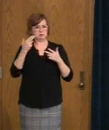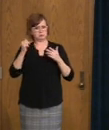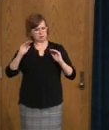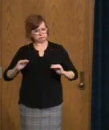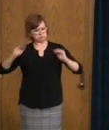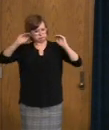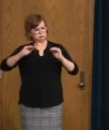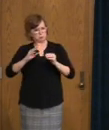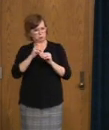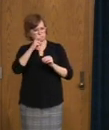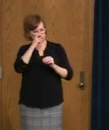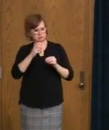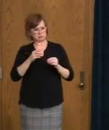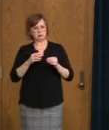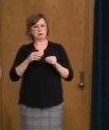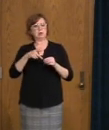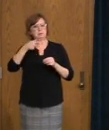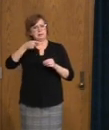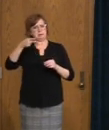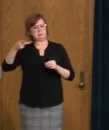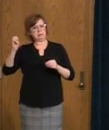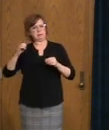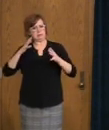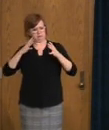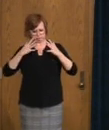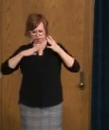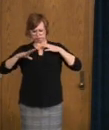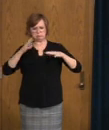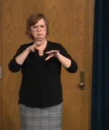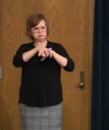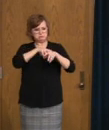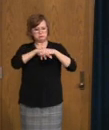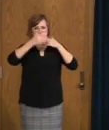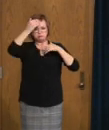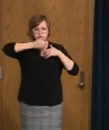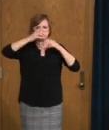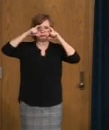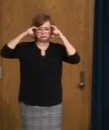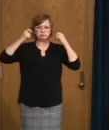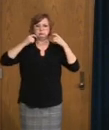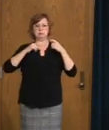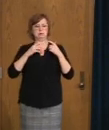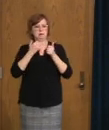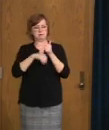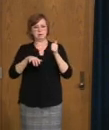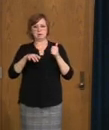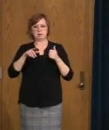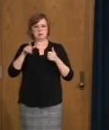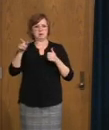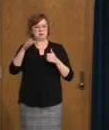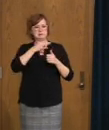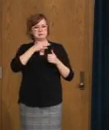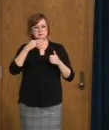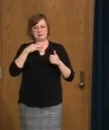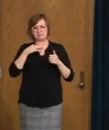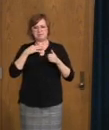standard, the additional PPE, staffing levels within the facility because of some of the things that were going on during the outbreak